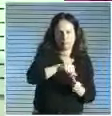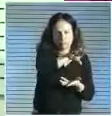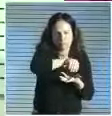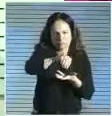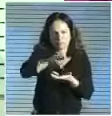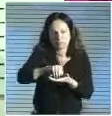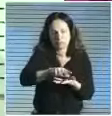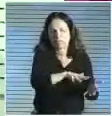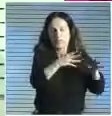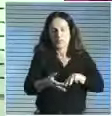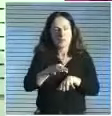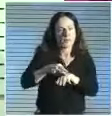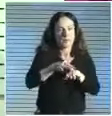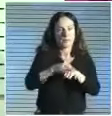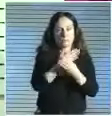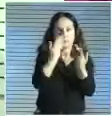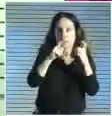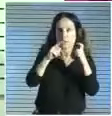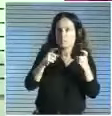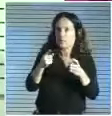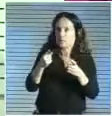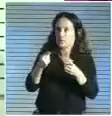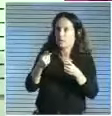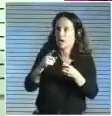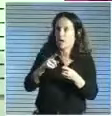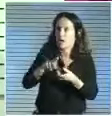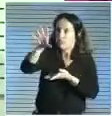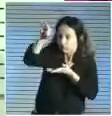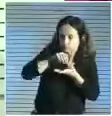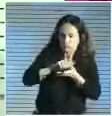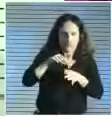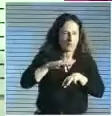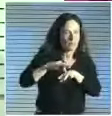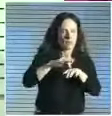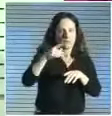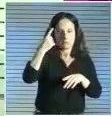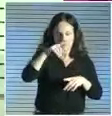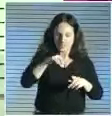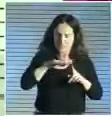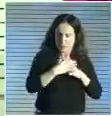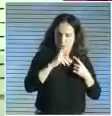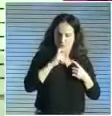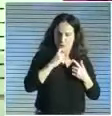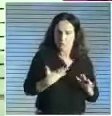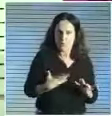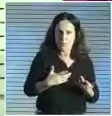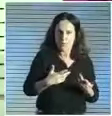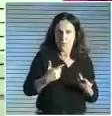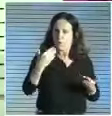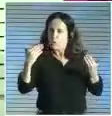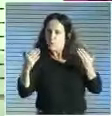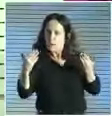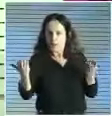they are in their journey relative to expectations, relative to others in their category, as well as